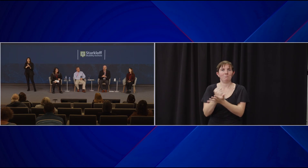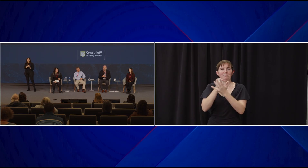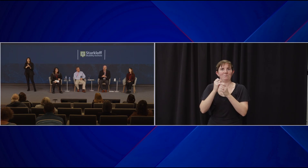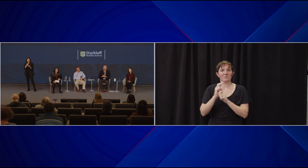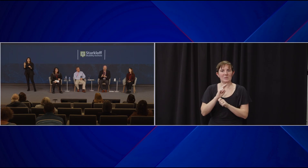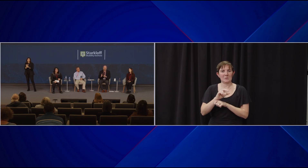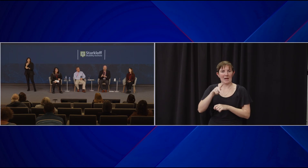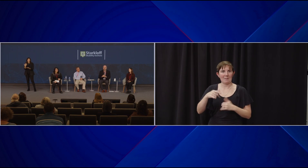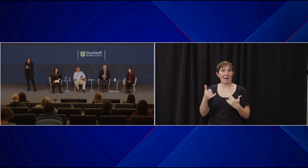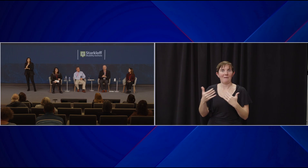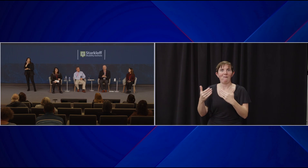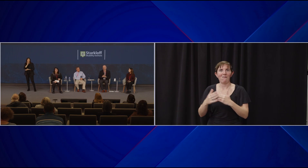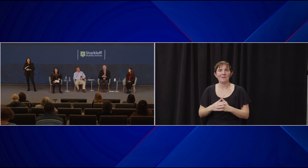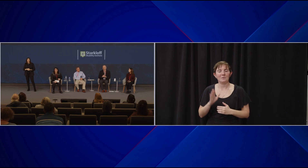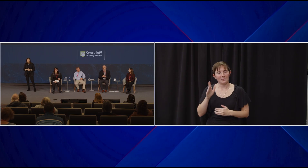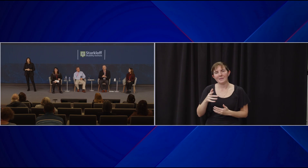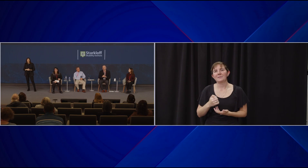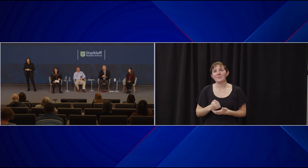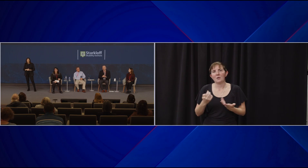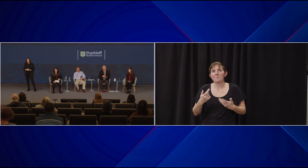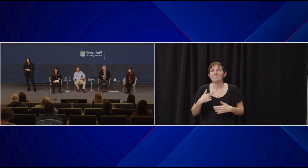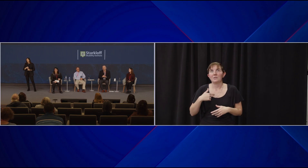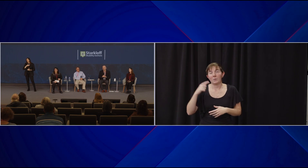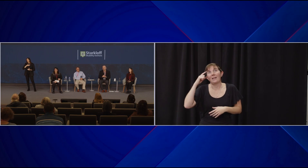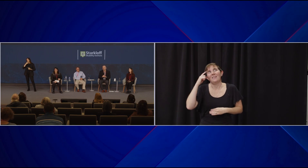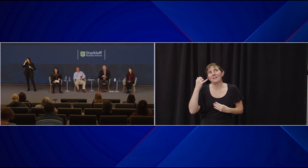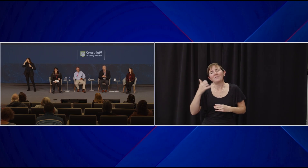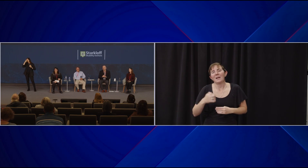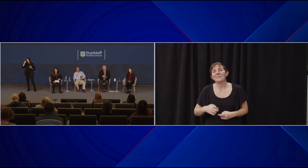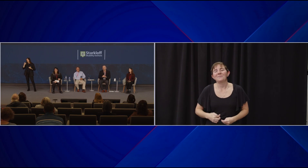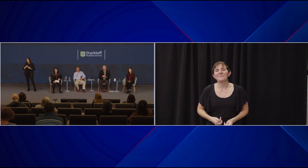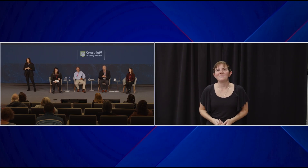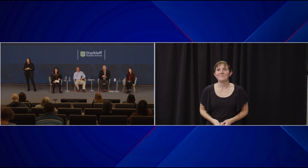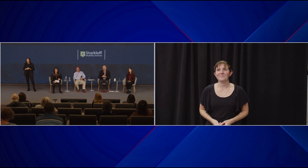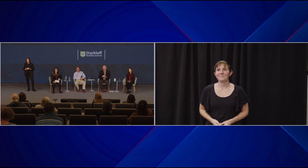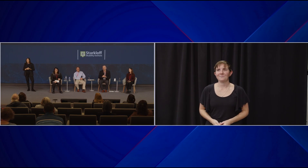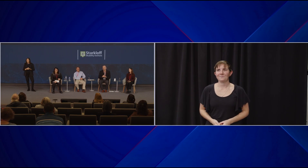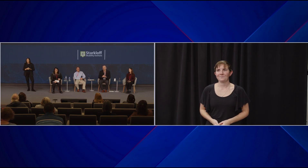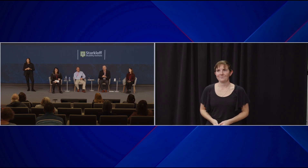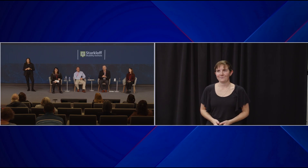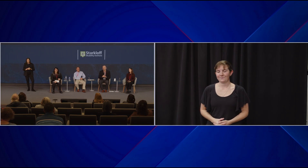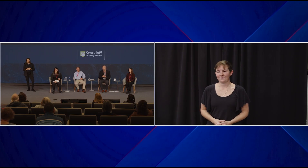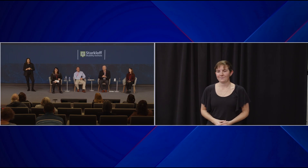and use that. So that's what I can think of now.